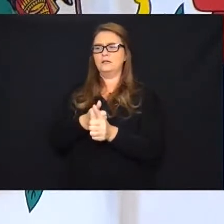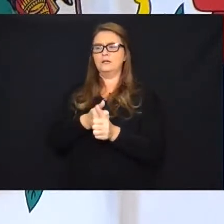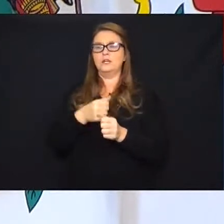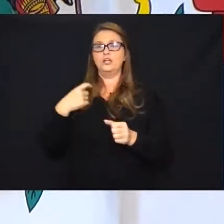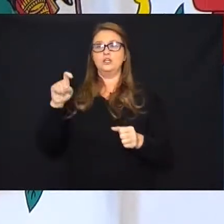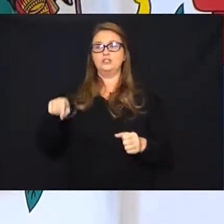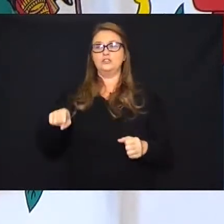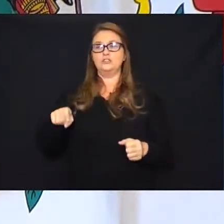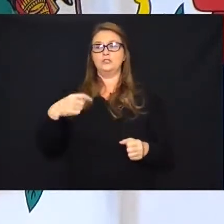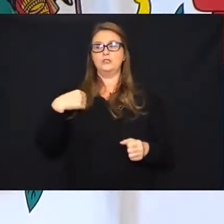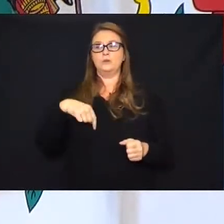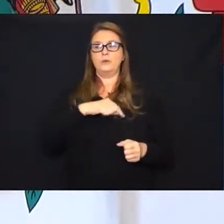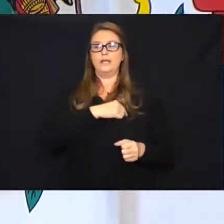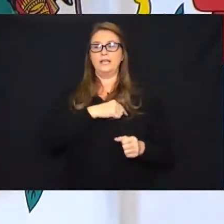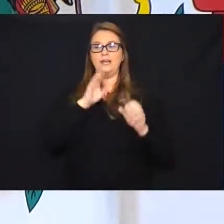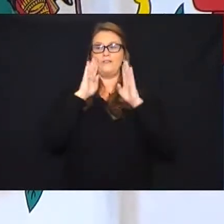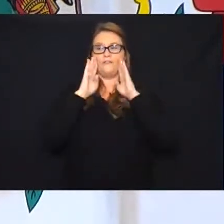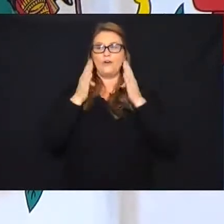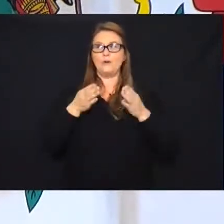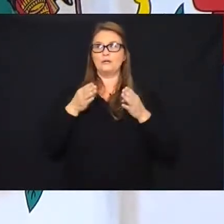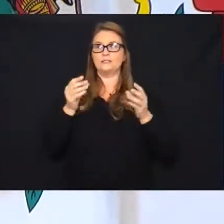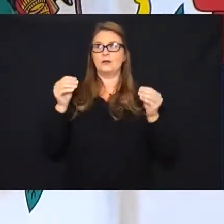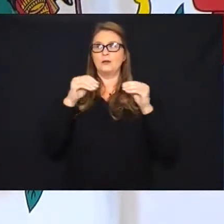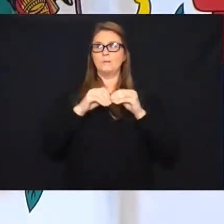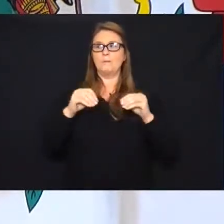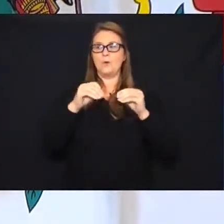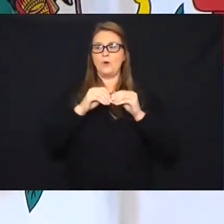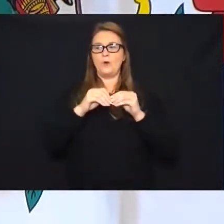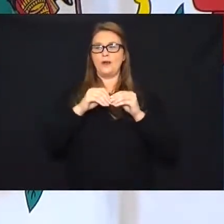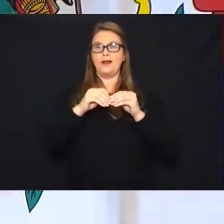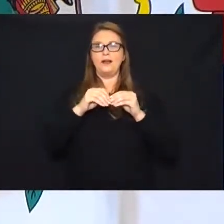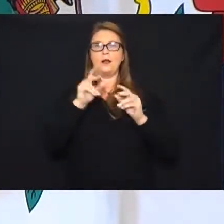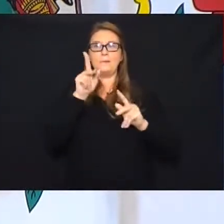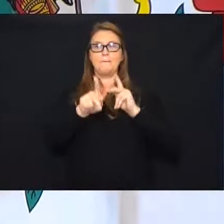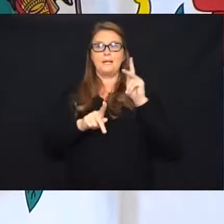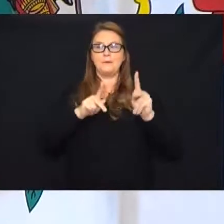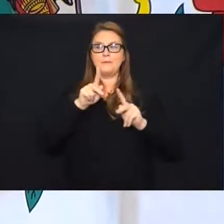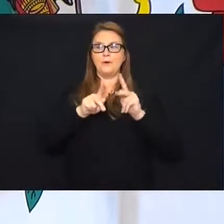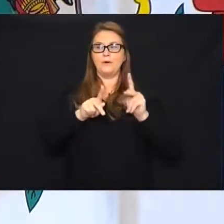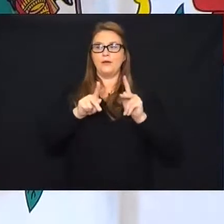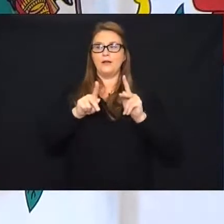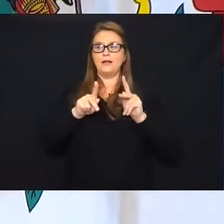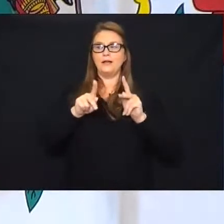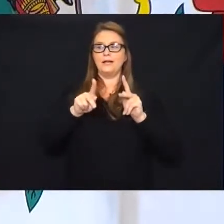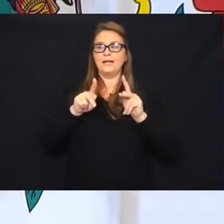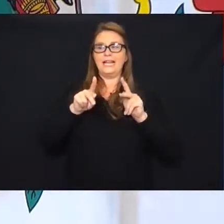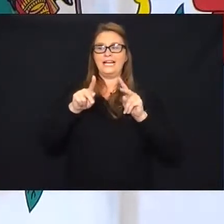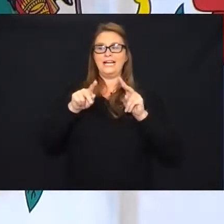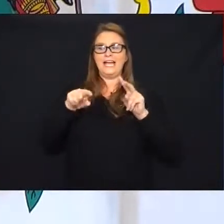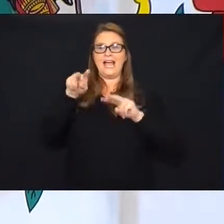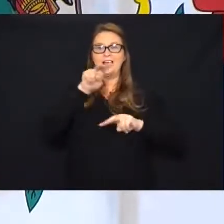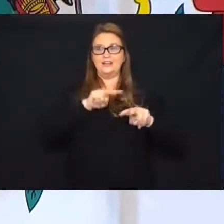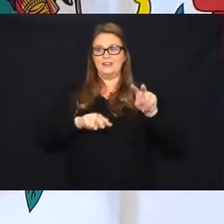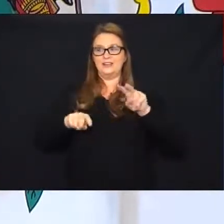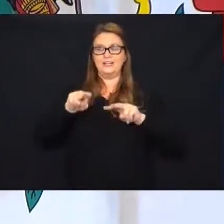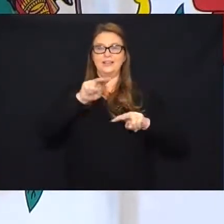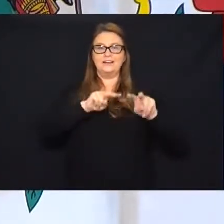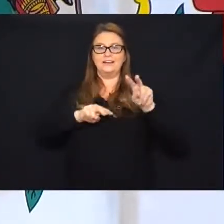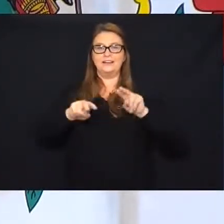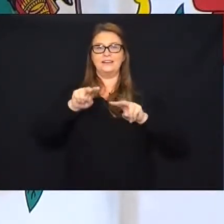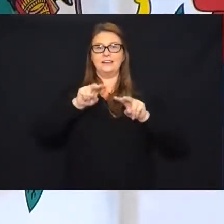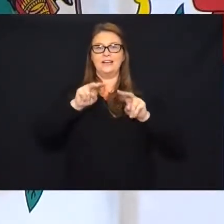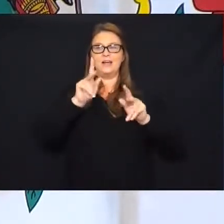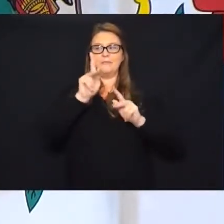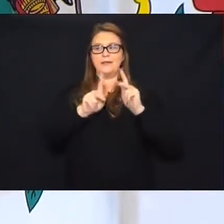should we concentrate more on people, on looking at the population from the standpoint of how do we get people to get